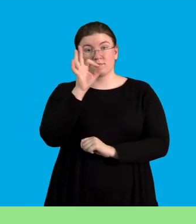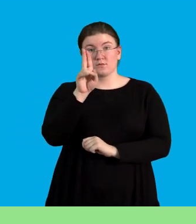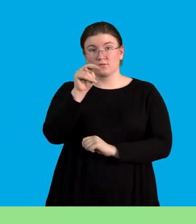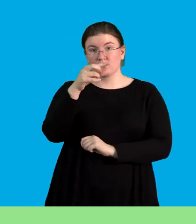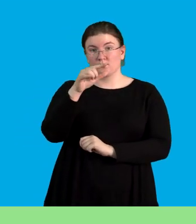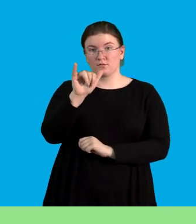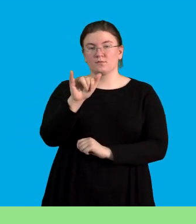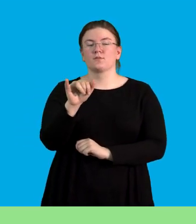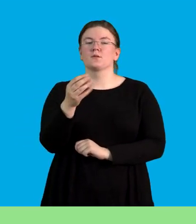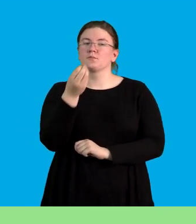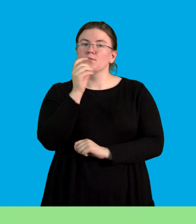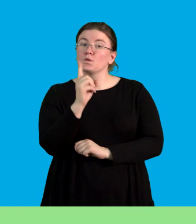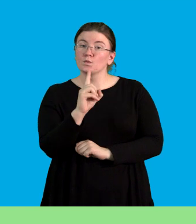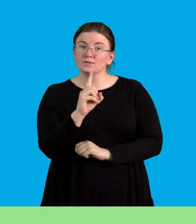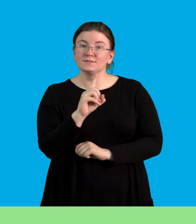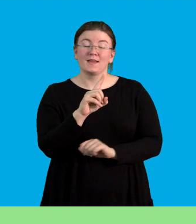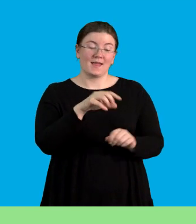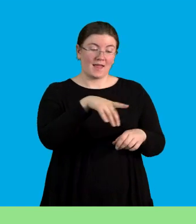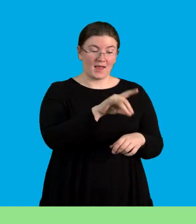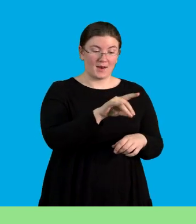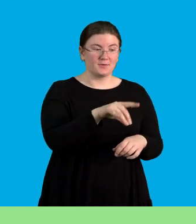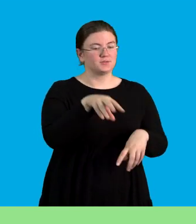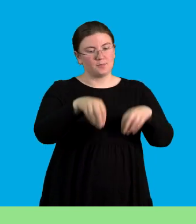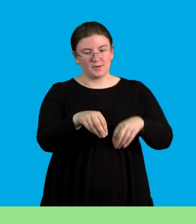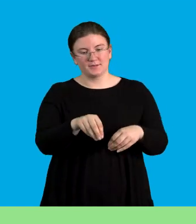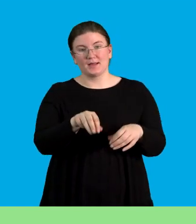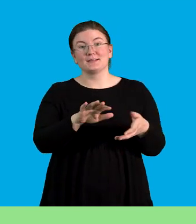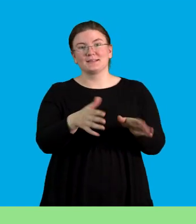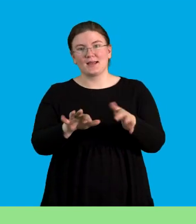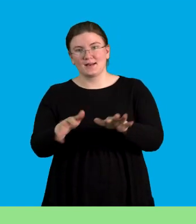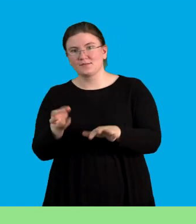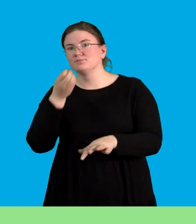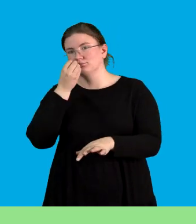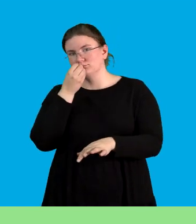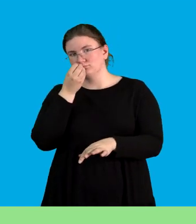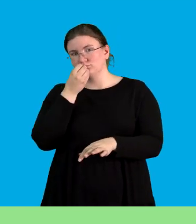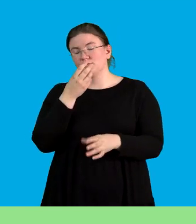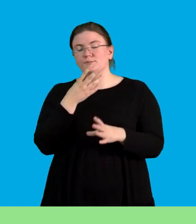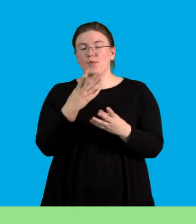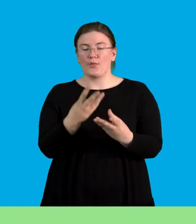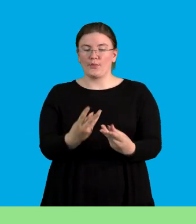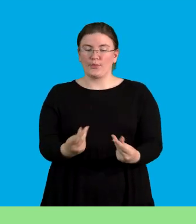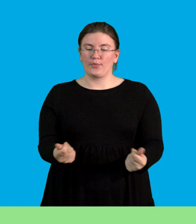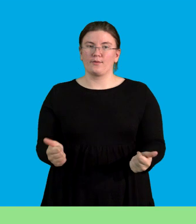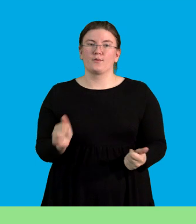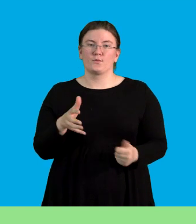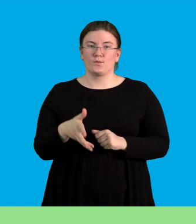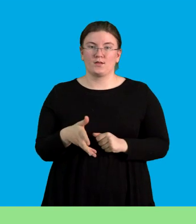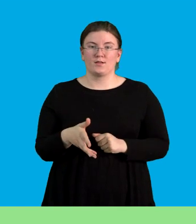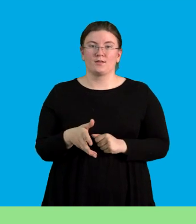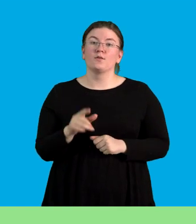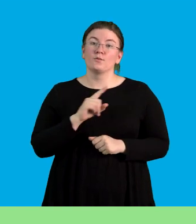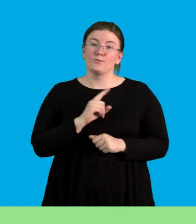also feeds on dead plants and animals, and we know that many fungi are decomposers and they